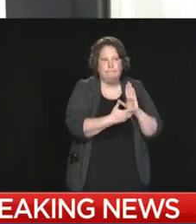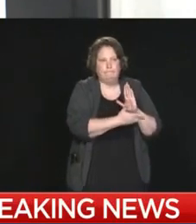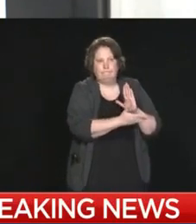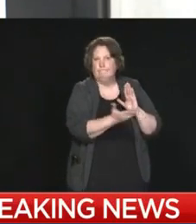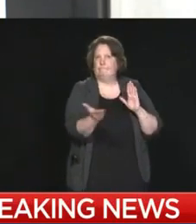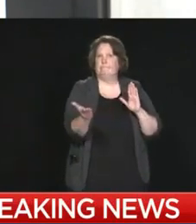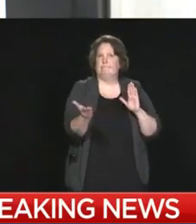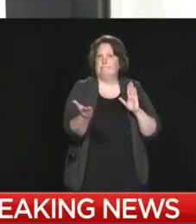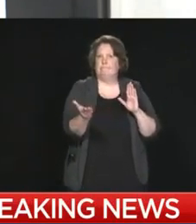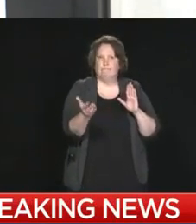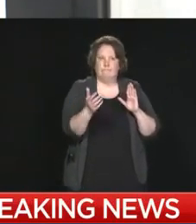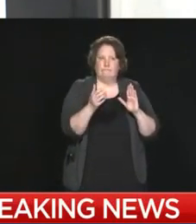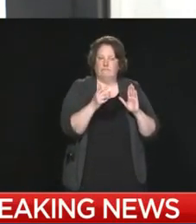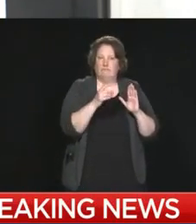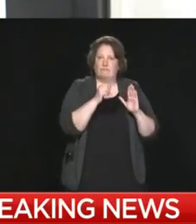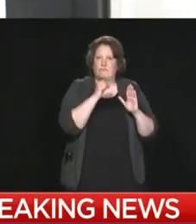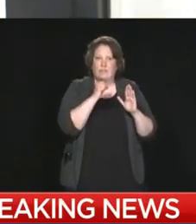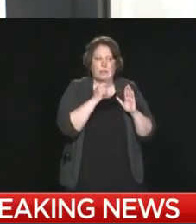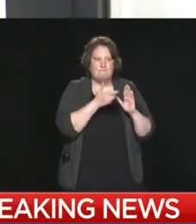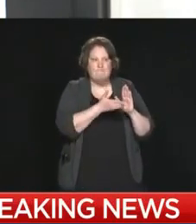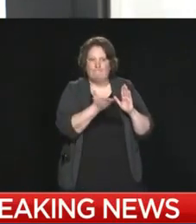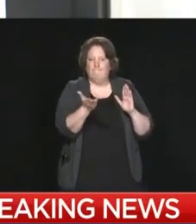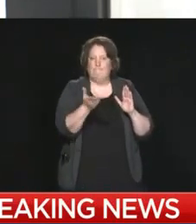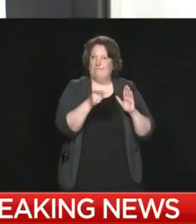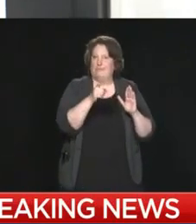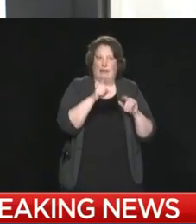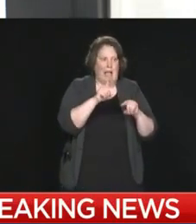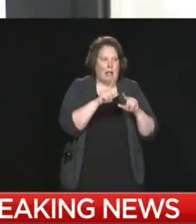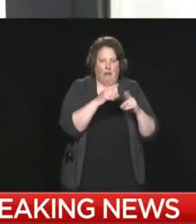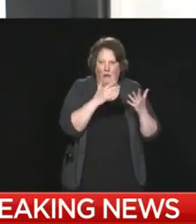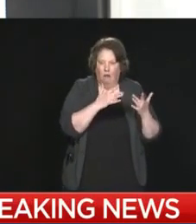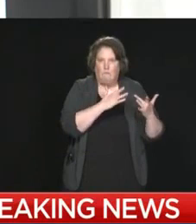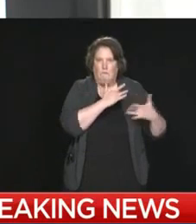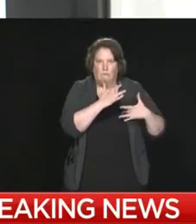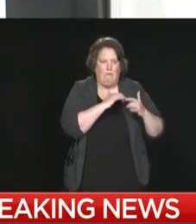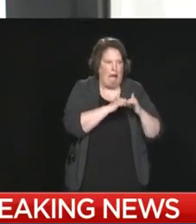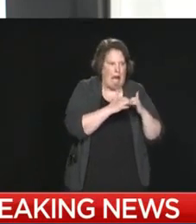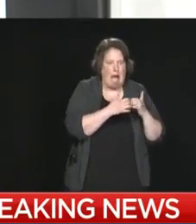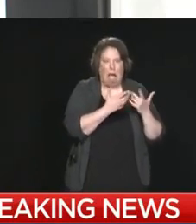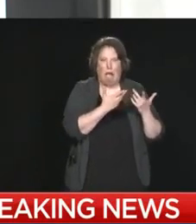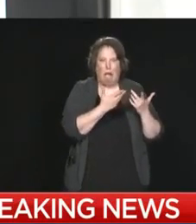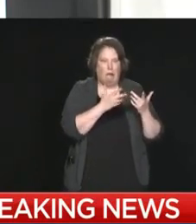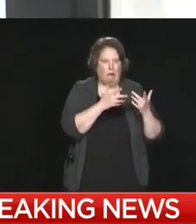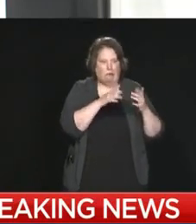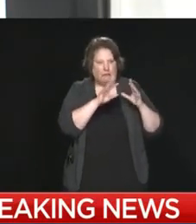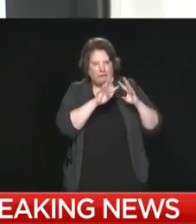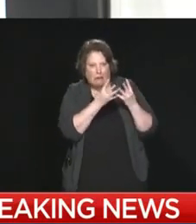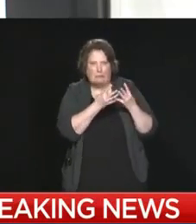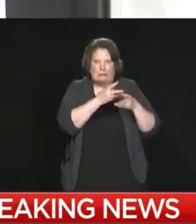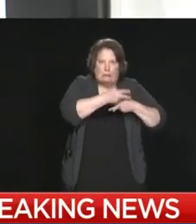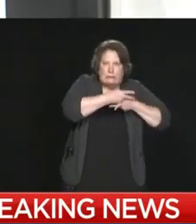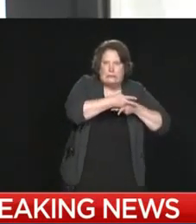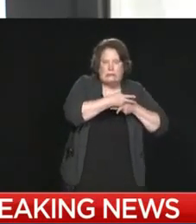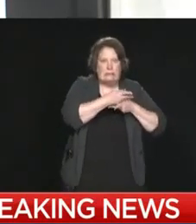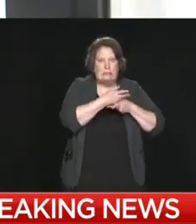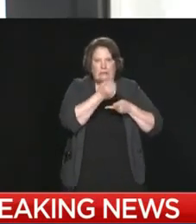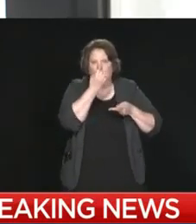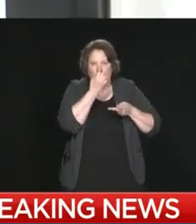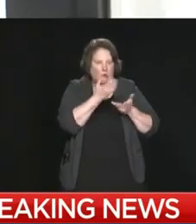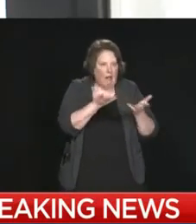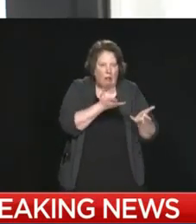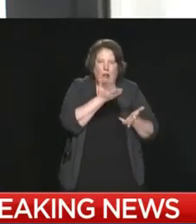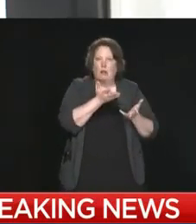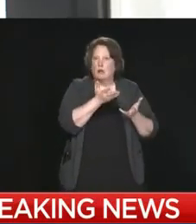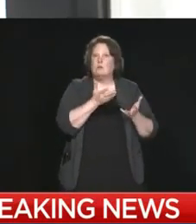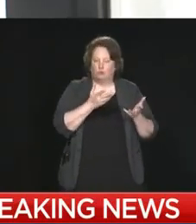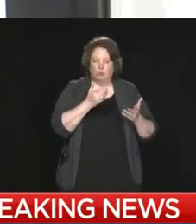be comfortable in how they were going to be able to support their families, pay their rent, pay for their groceries. We put forward measures